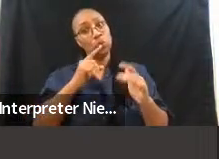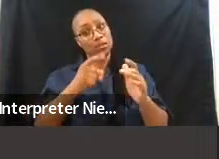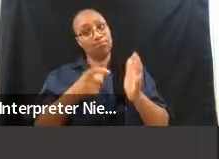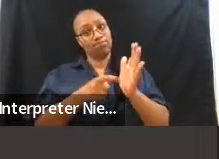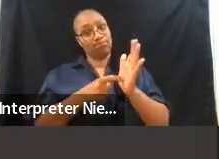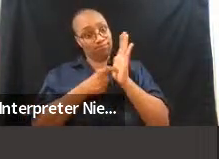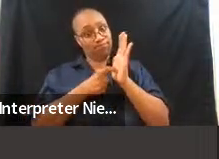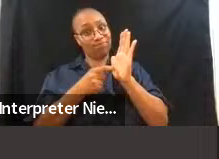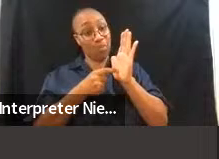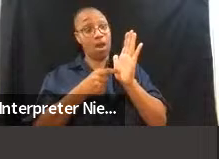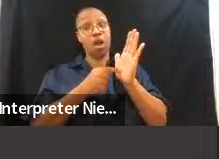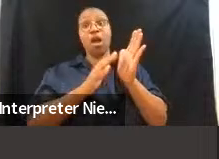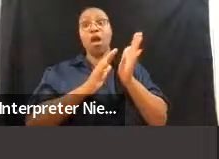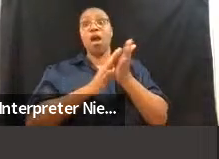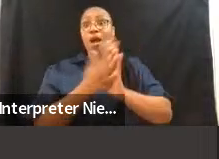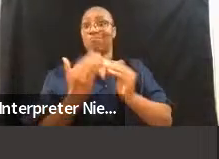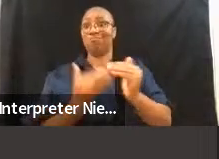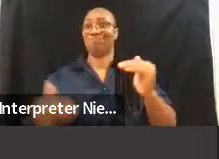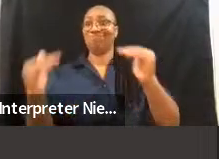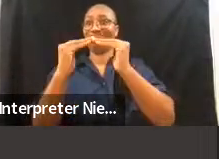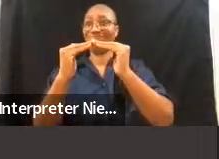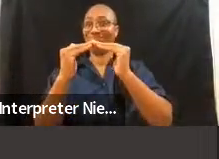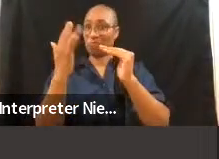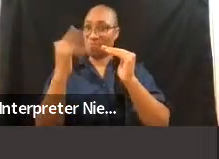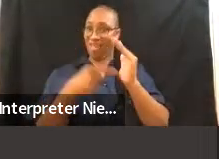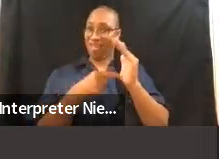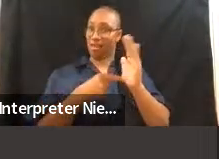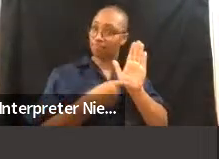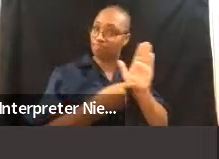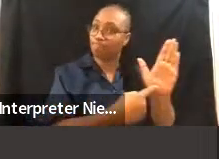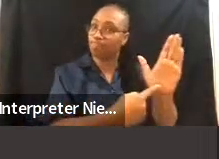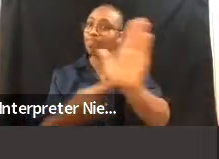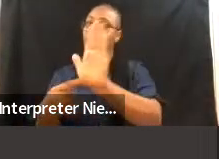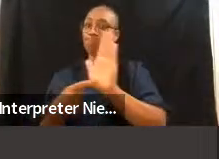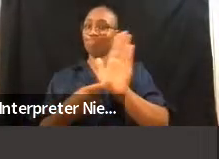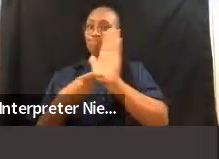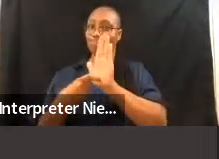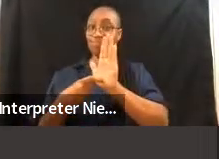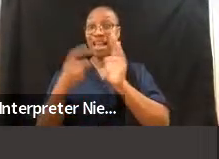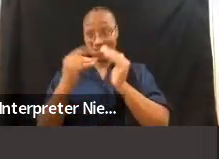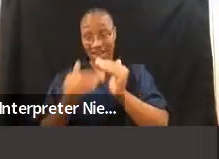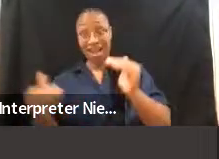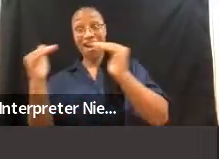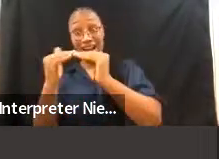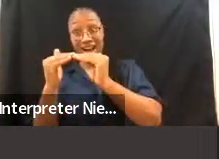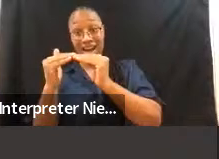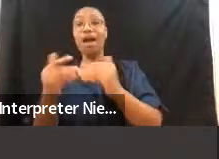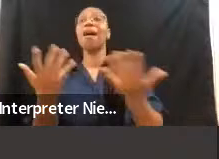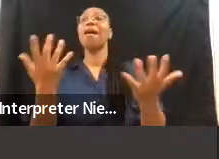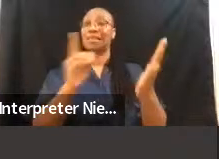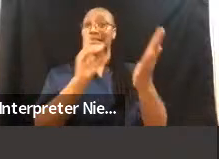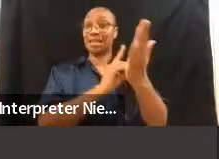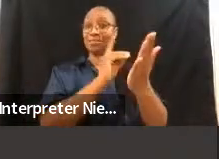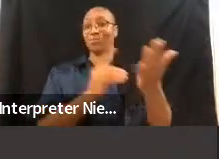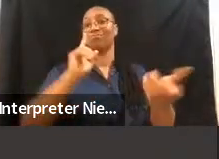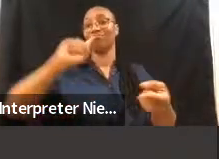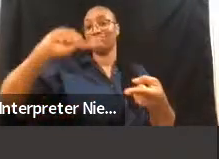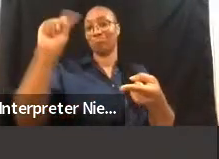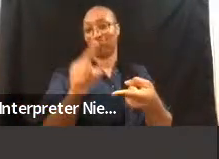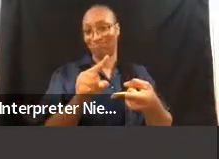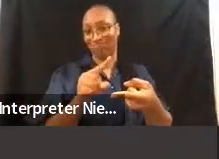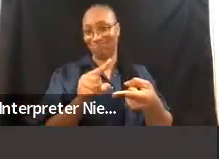to the provision of non-discriminatory healthcare for people with disabilities, and to help reduce the